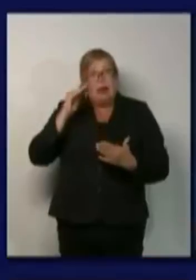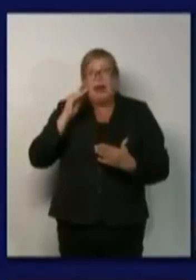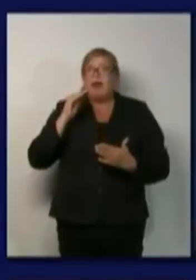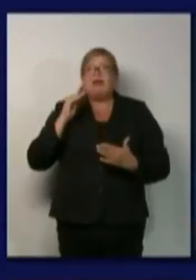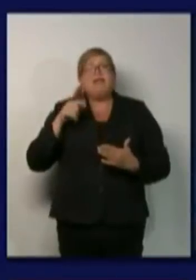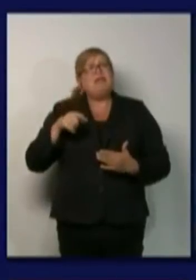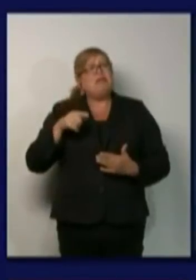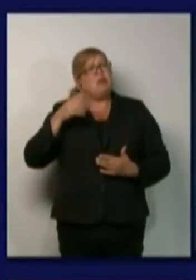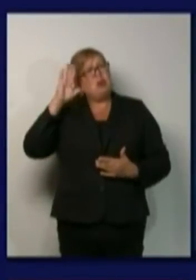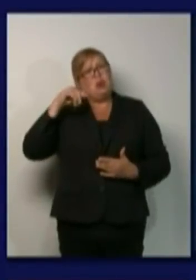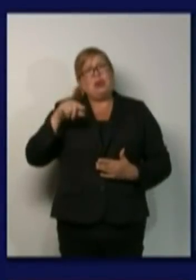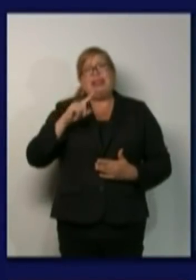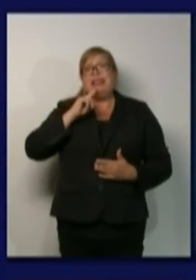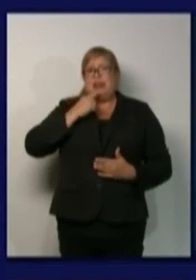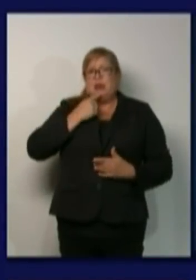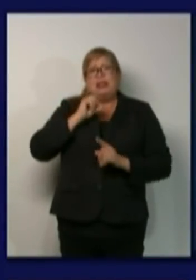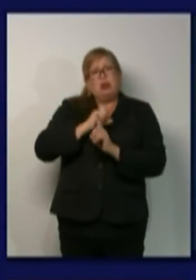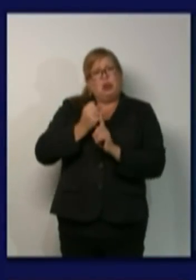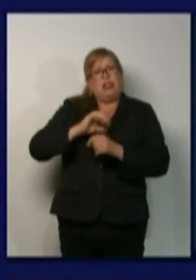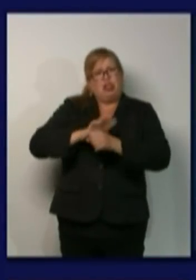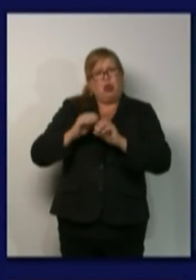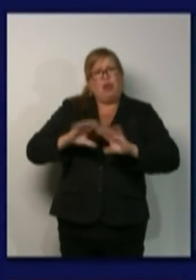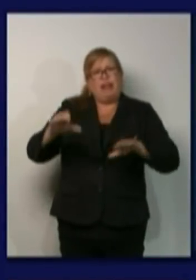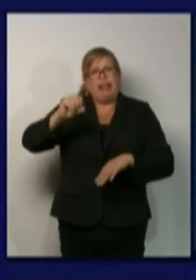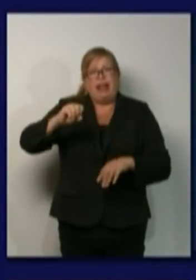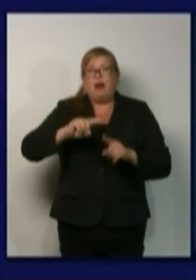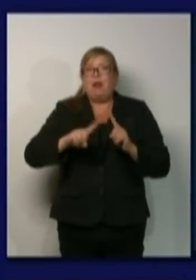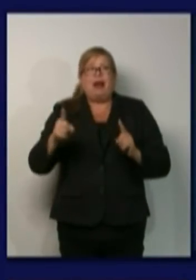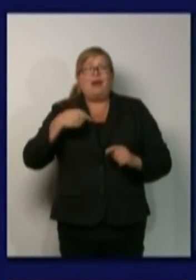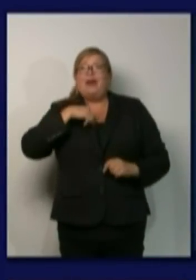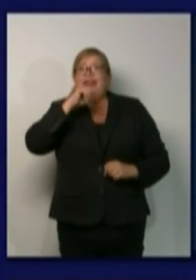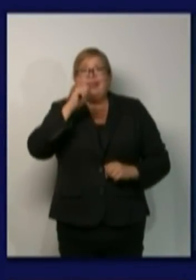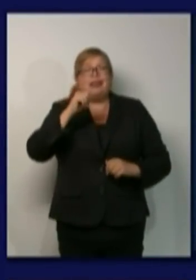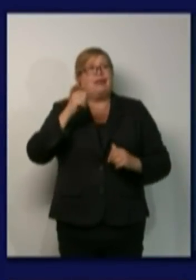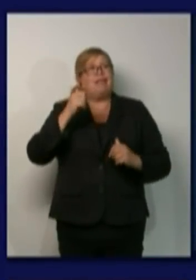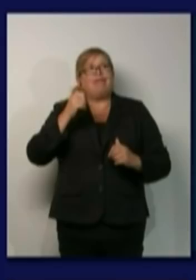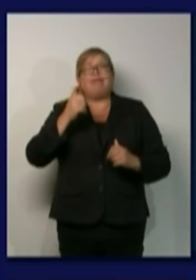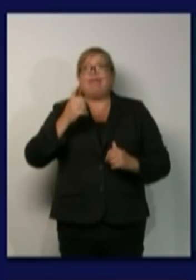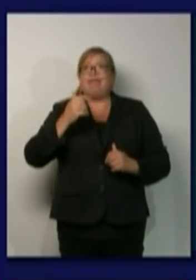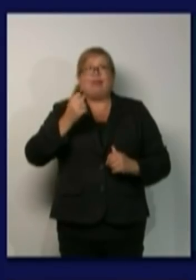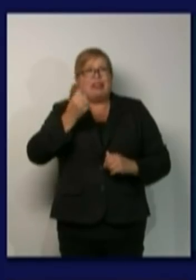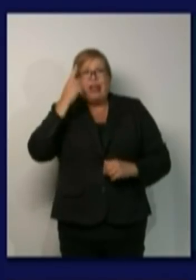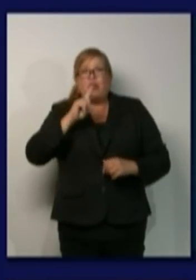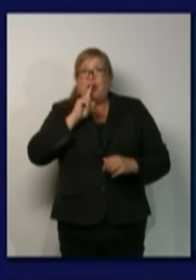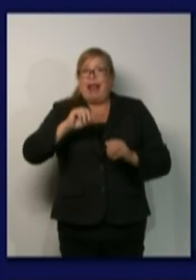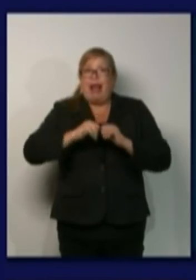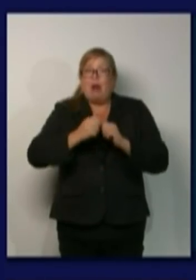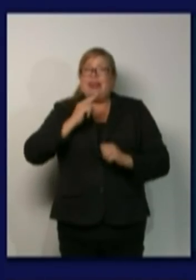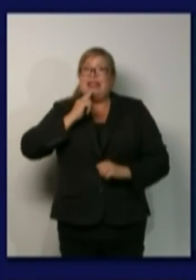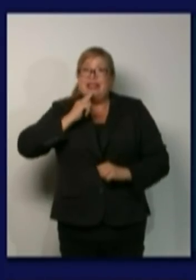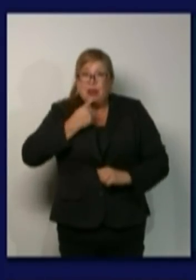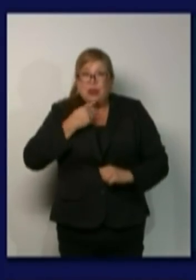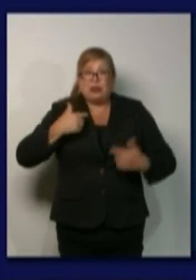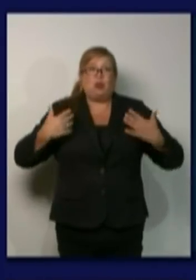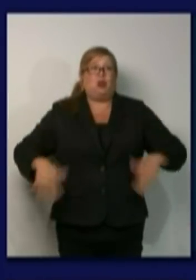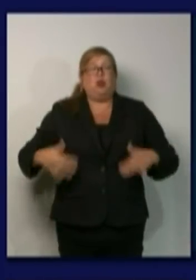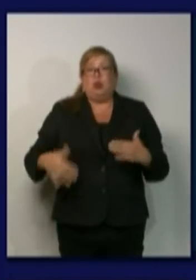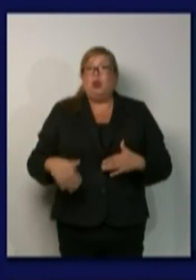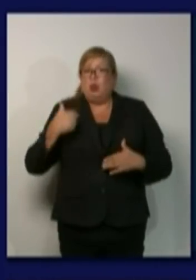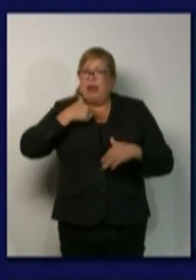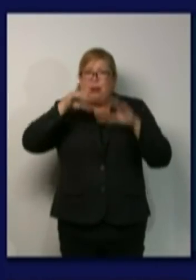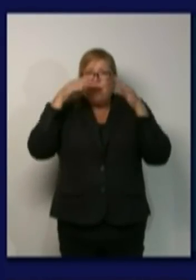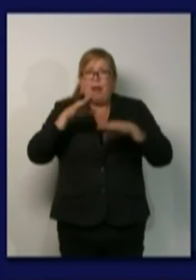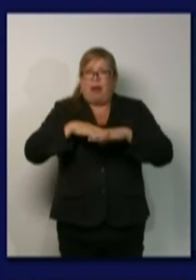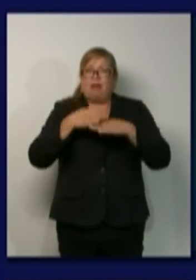Let's go live to Governor Gavin Newsom talking about coronavirus and the budget deficit here in California. But as you can see